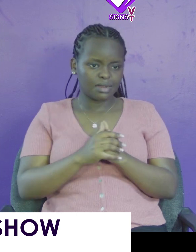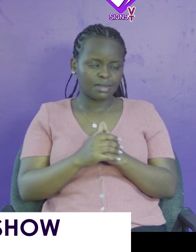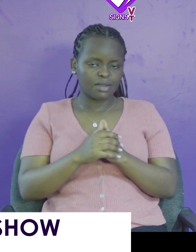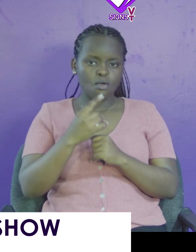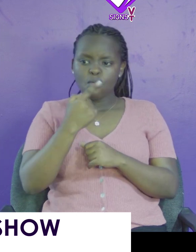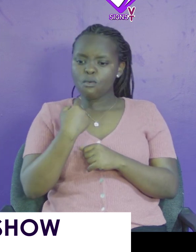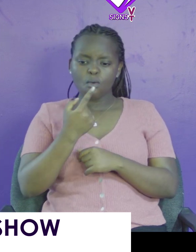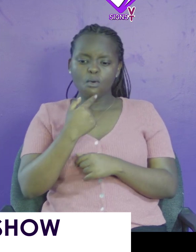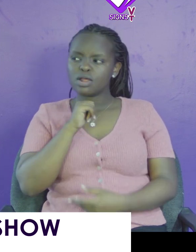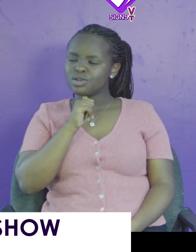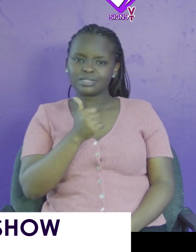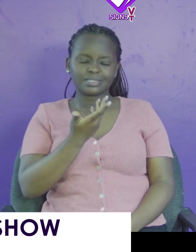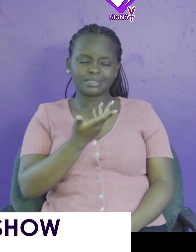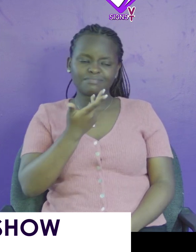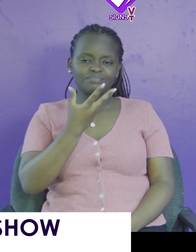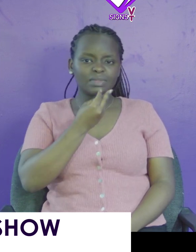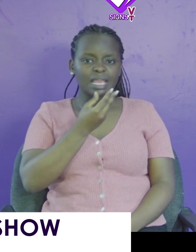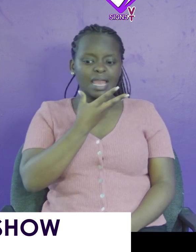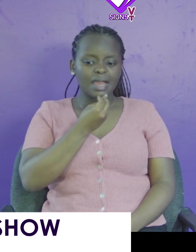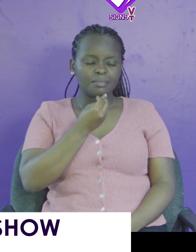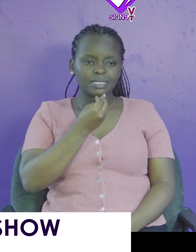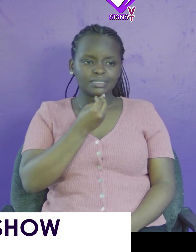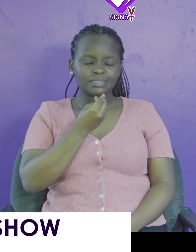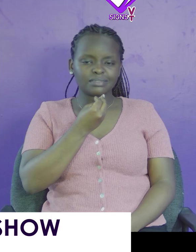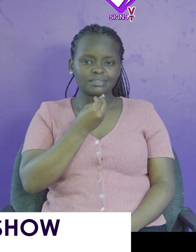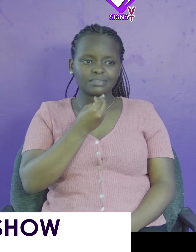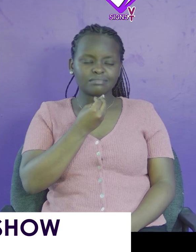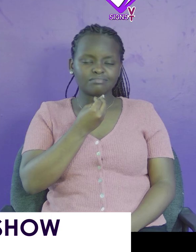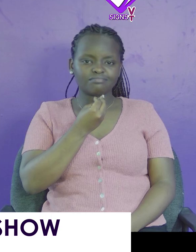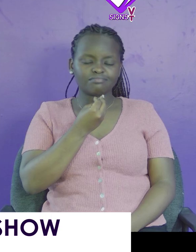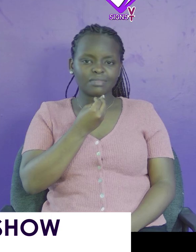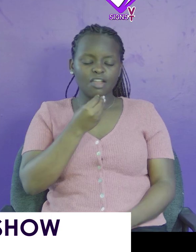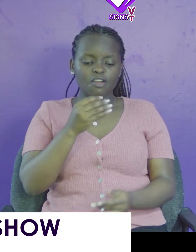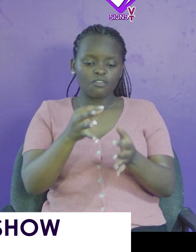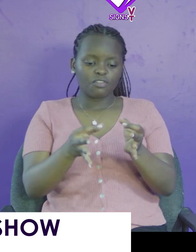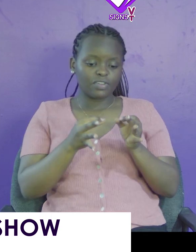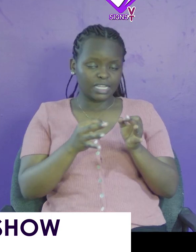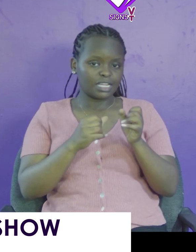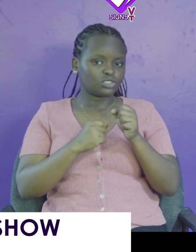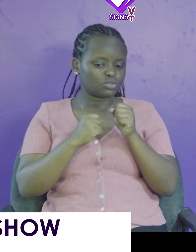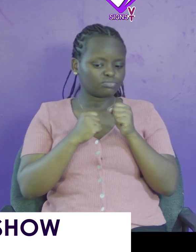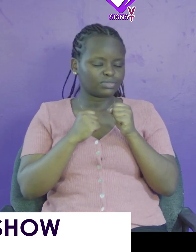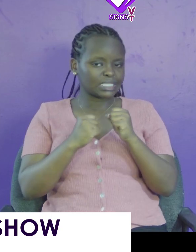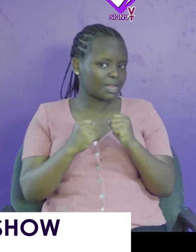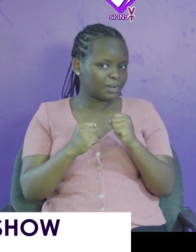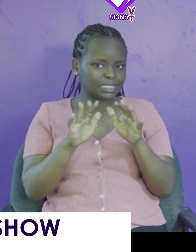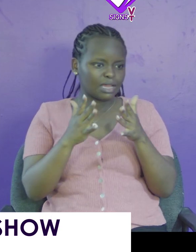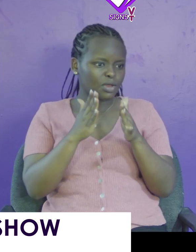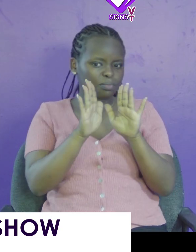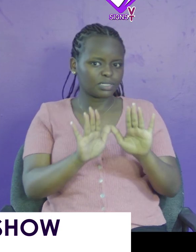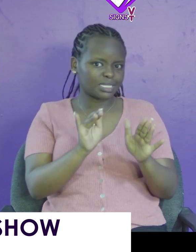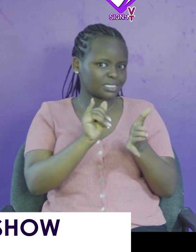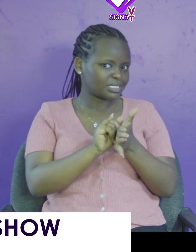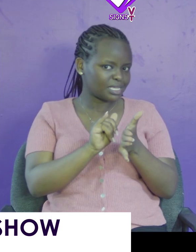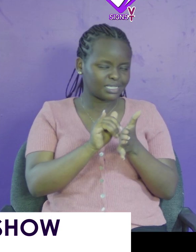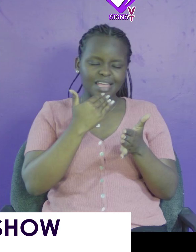not, nowadays you'll always hear that need for financial stability on the man. How crucial is that? Thank you so much, because you have